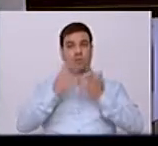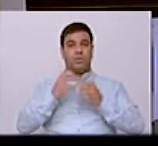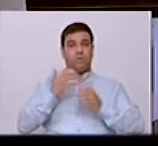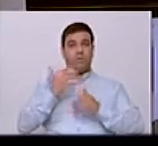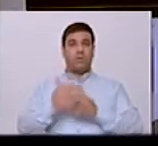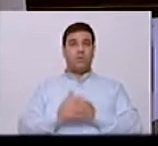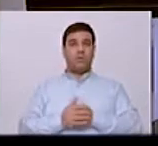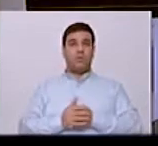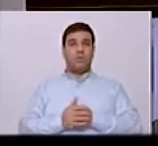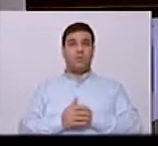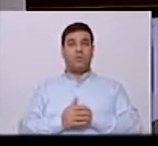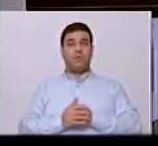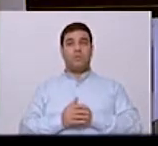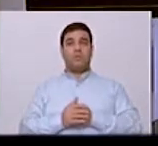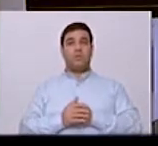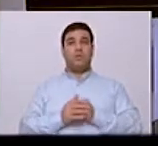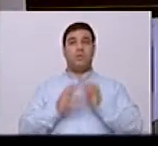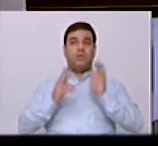tashkil qiladi.